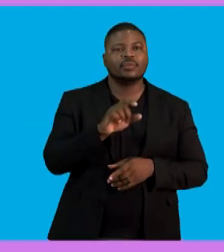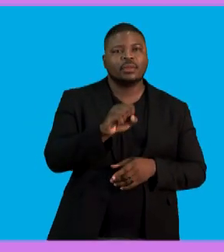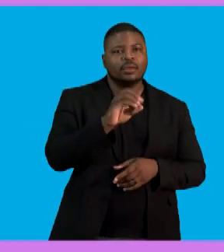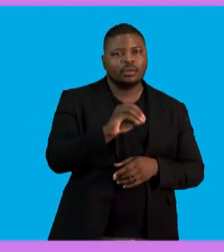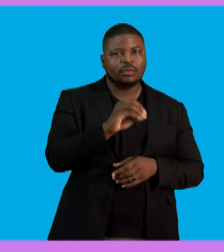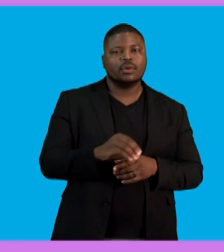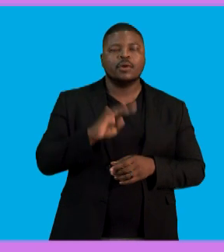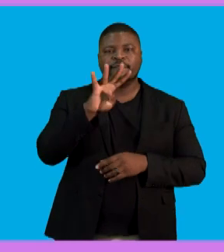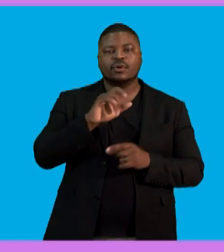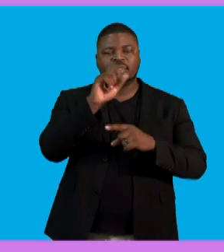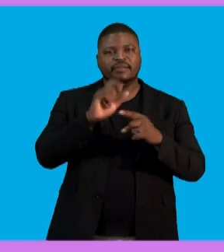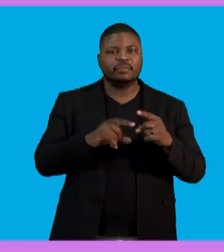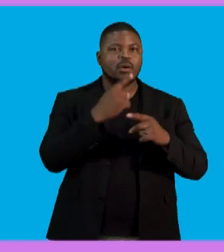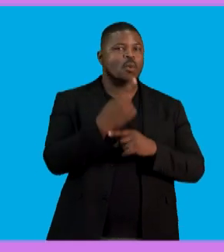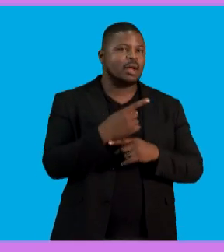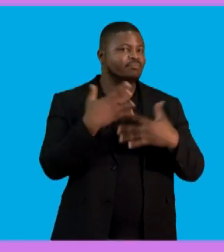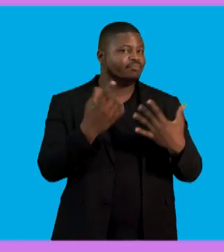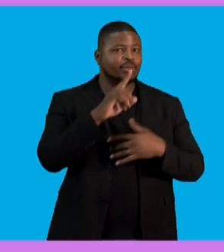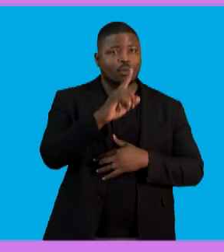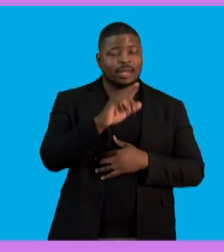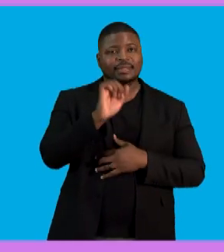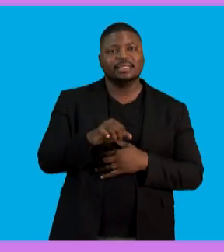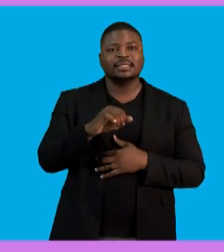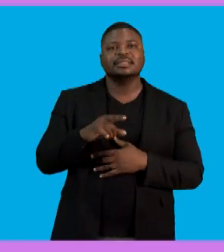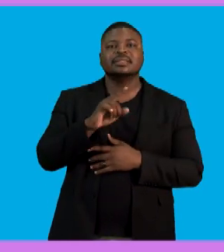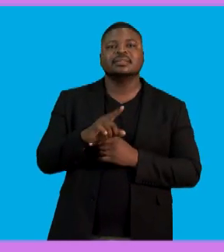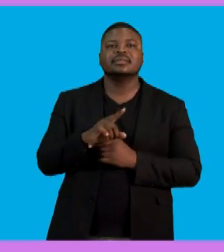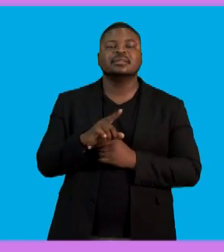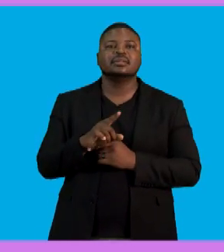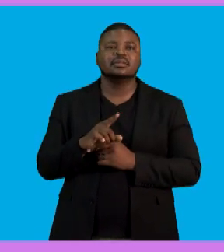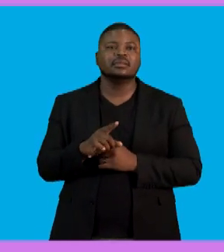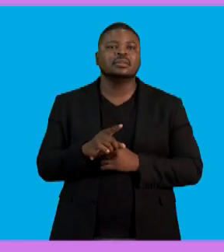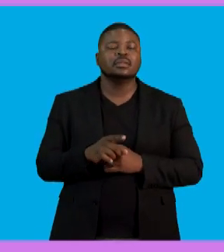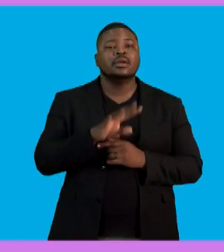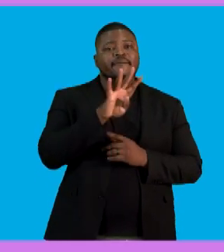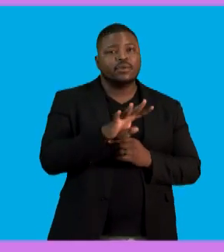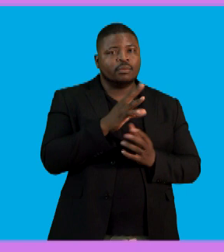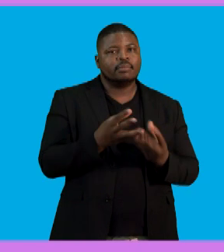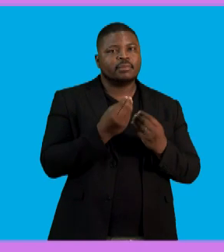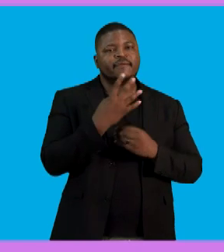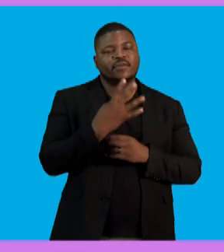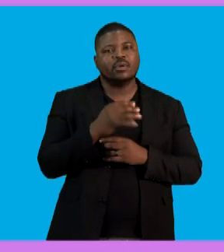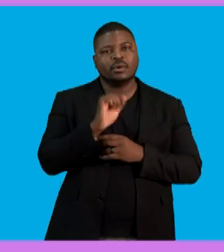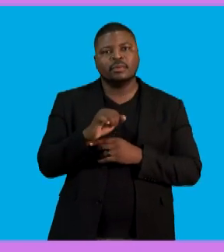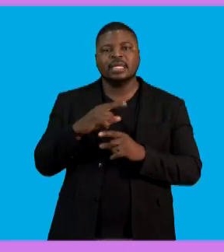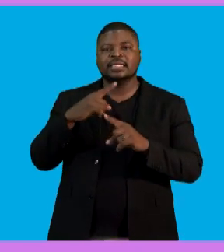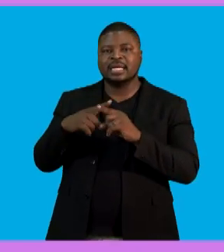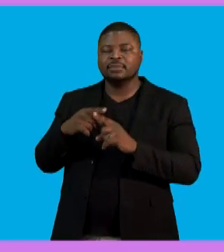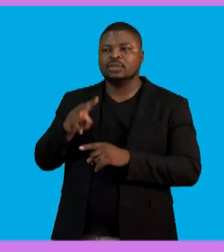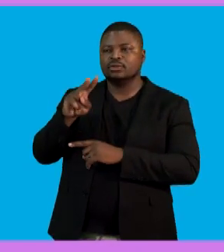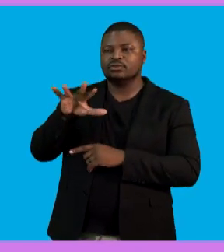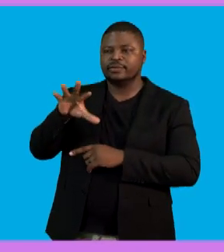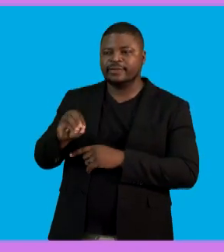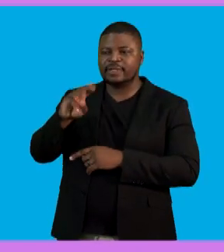take your calculator, you will say 4 divided by 1, cups and cups will give us a 1. What is 4 divided by 1? It's 4. 4 times